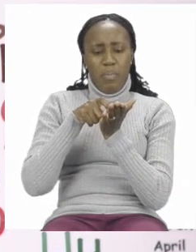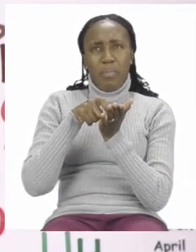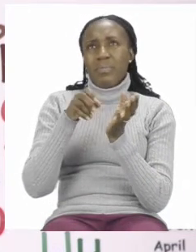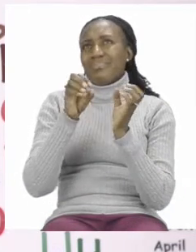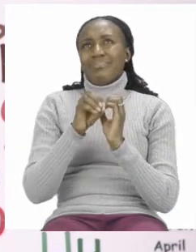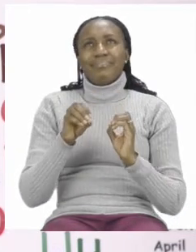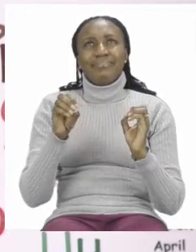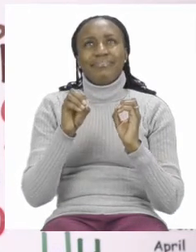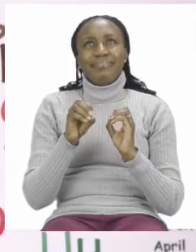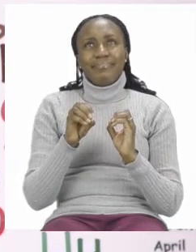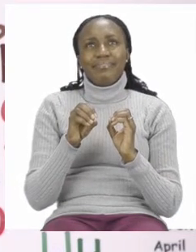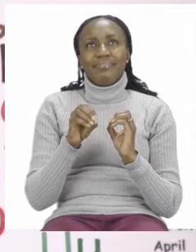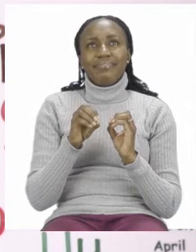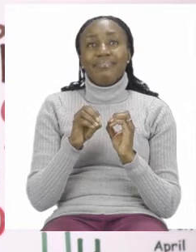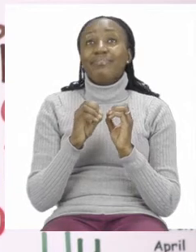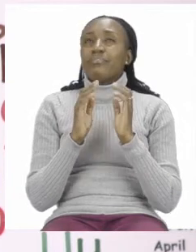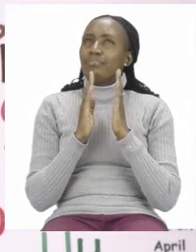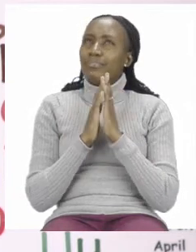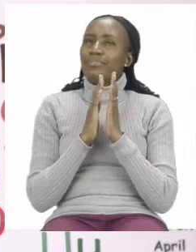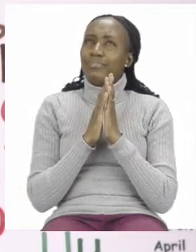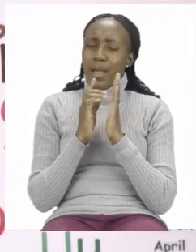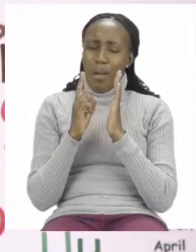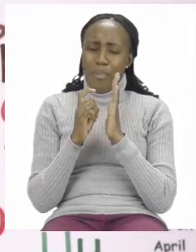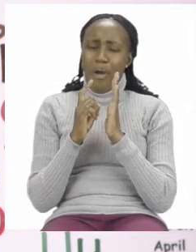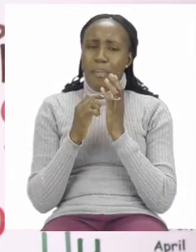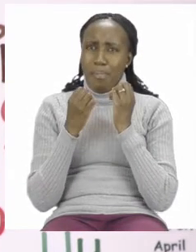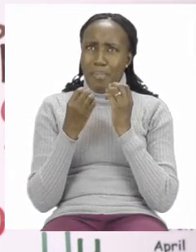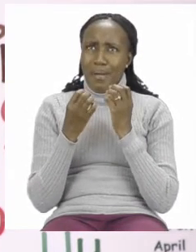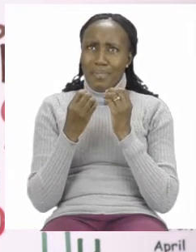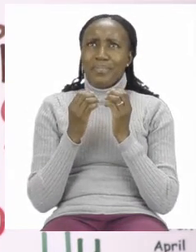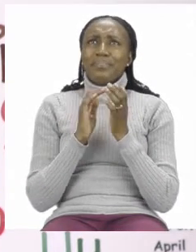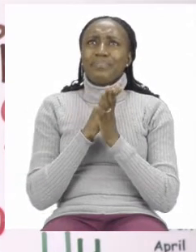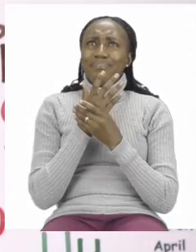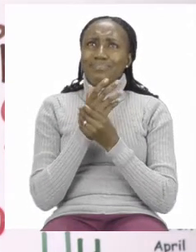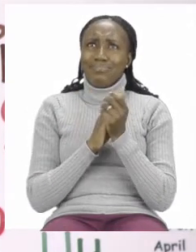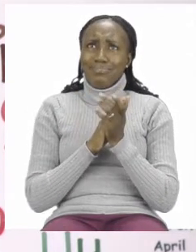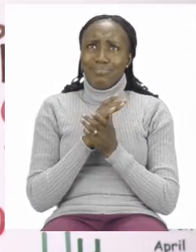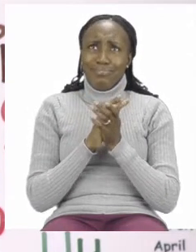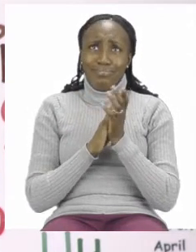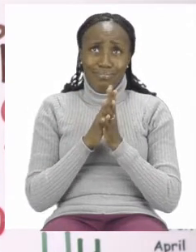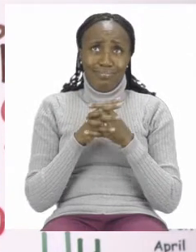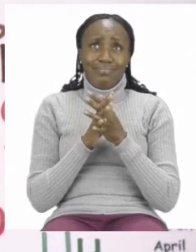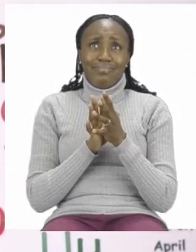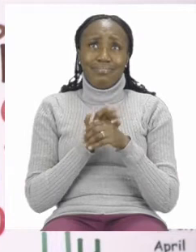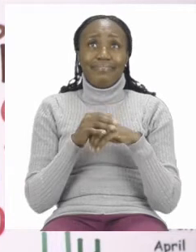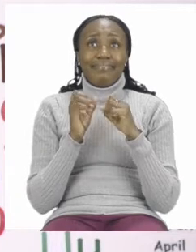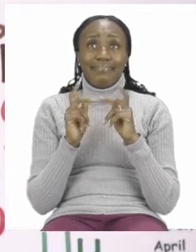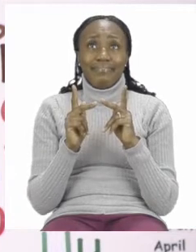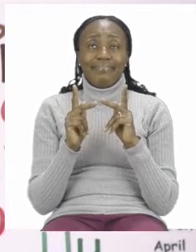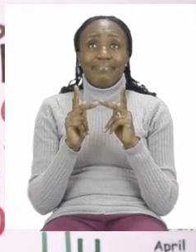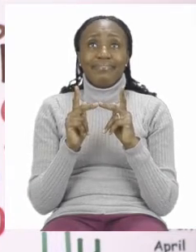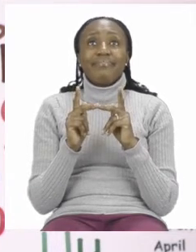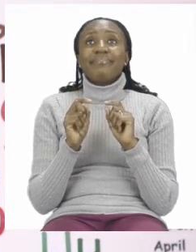Now remember, make sure that you use enough sanitizer to cover your hands. Now